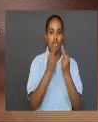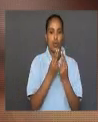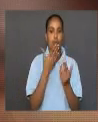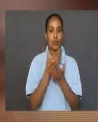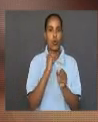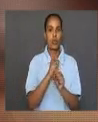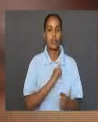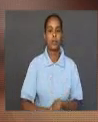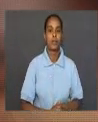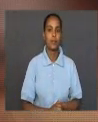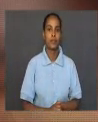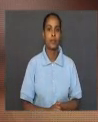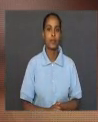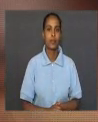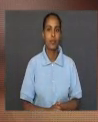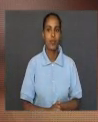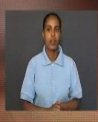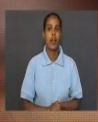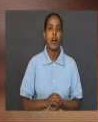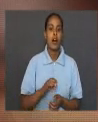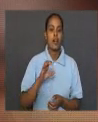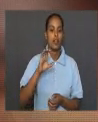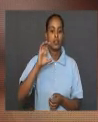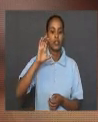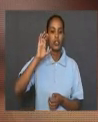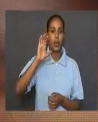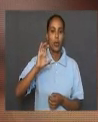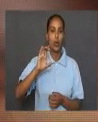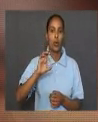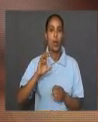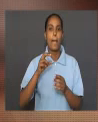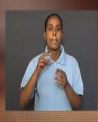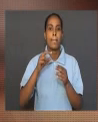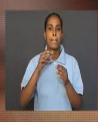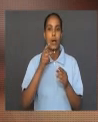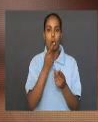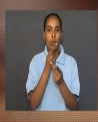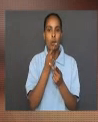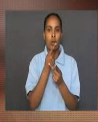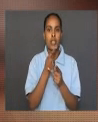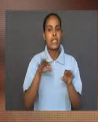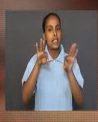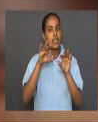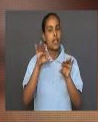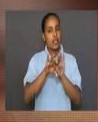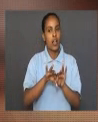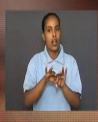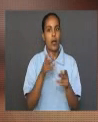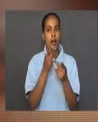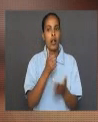work. A chaperone protein is essentially a helper